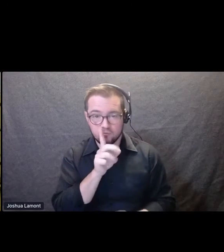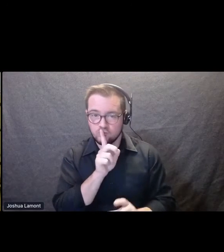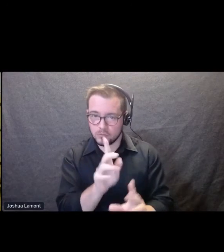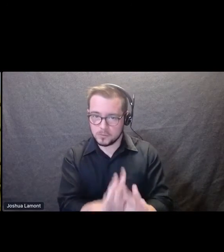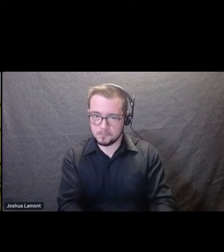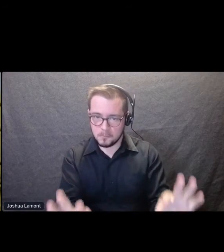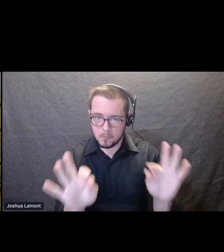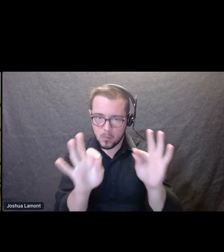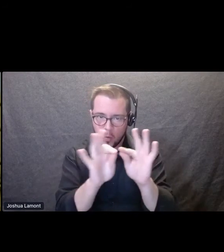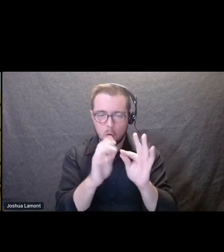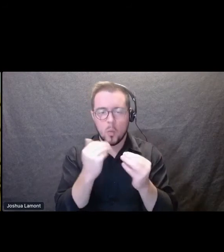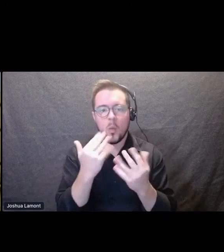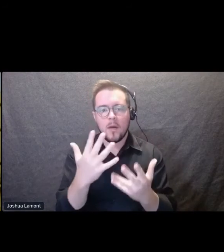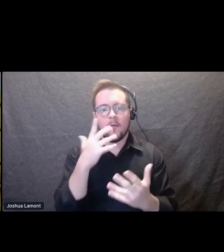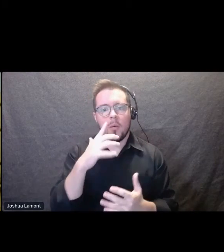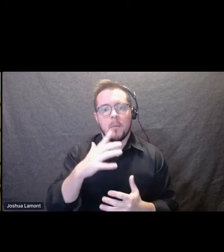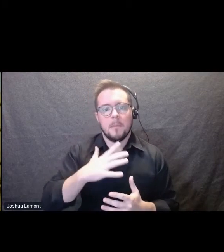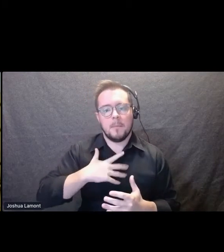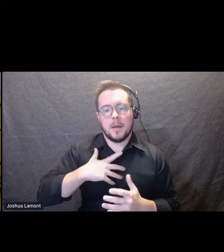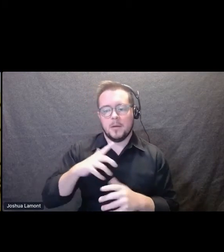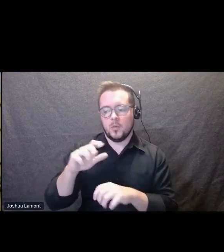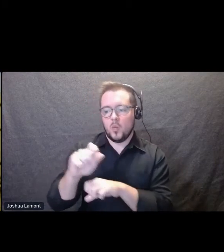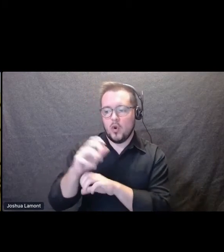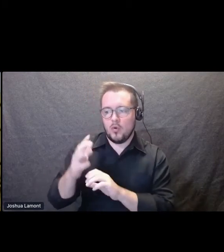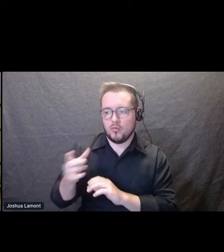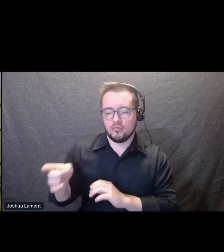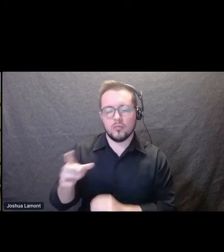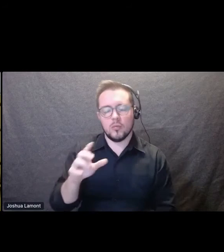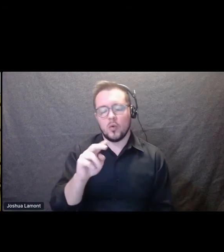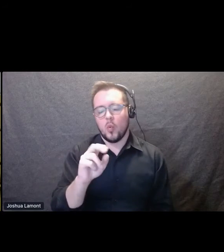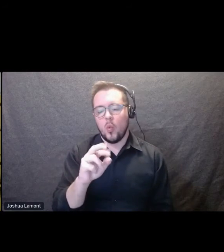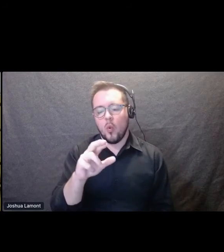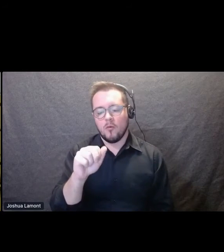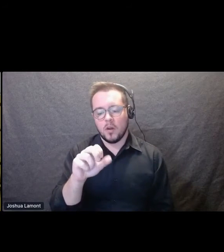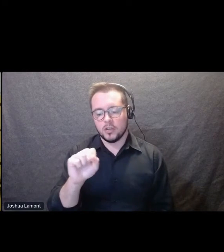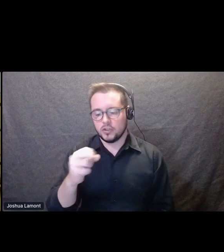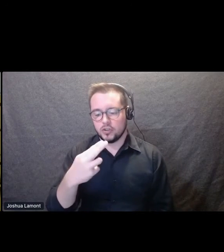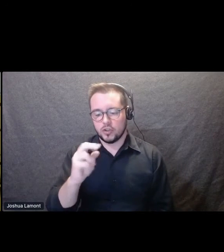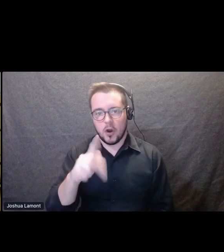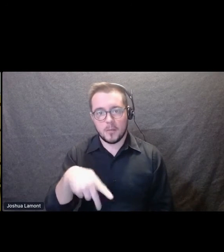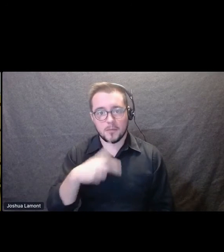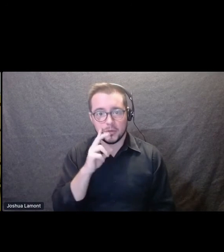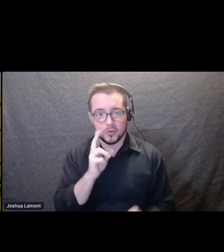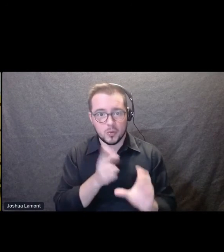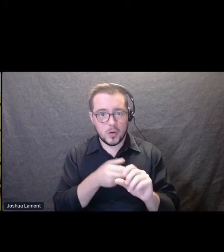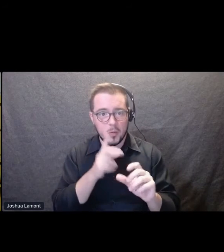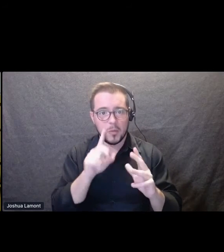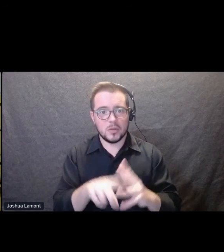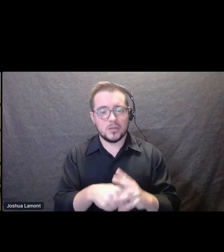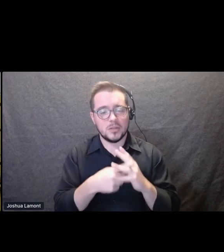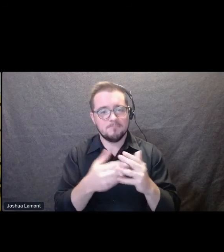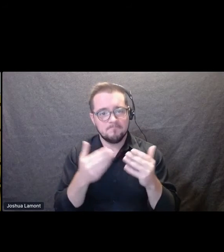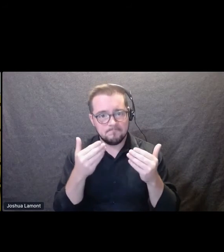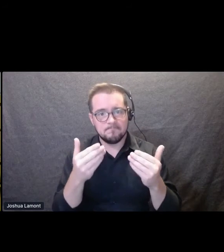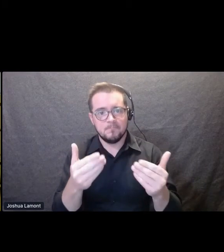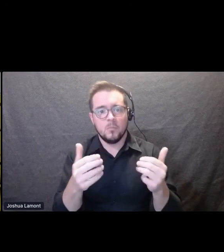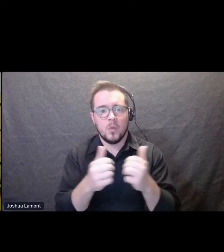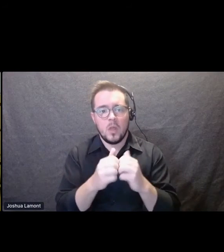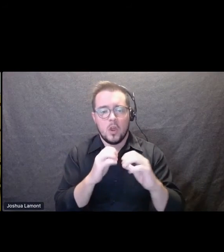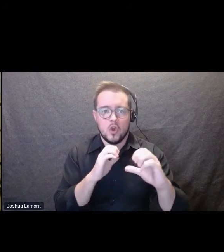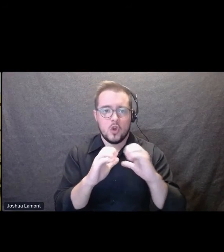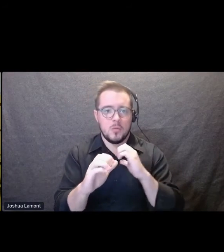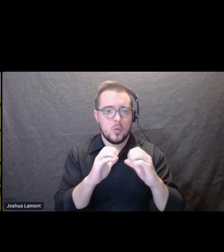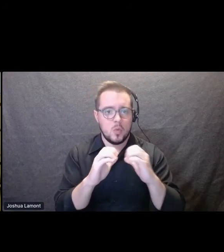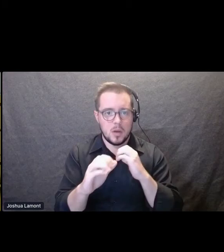for my colleague Nora Sharp to join us on stage, and then we will get started with our next piece of content called Communicating